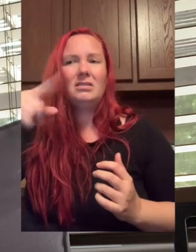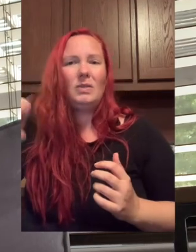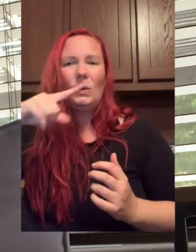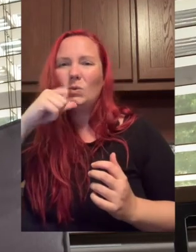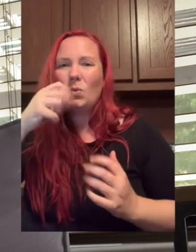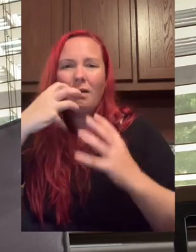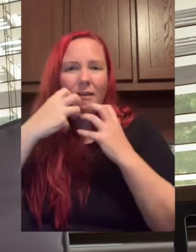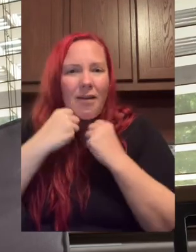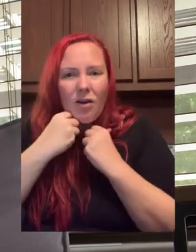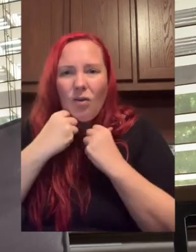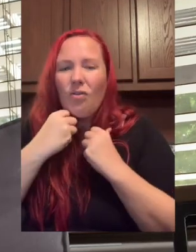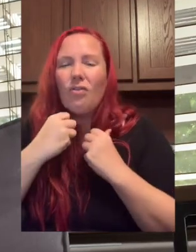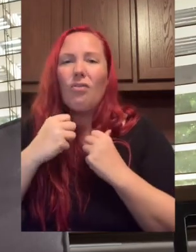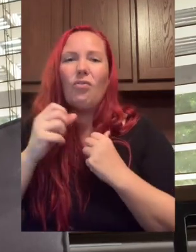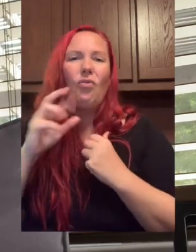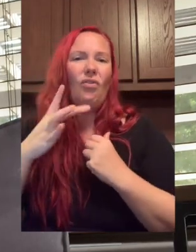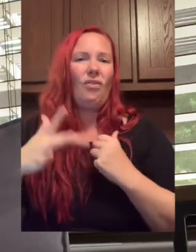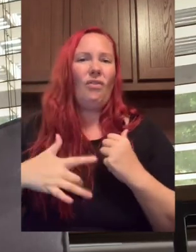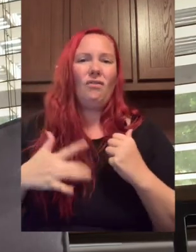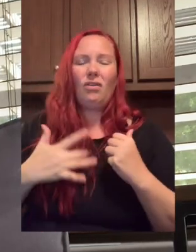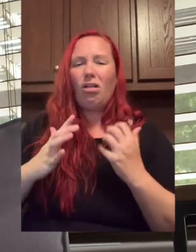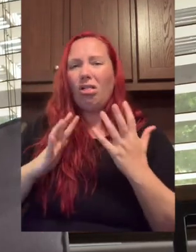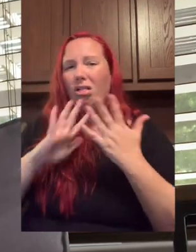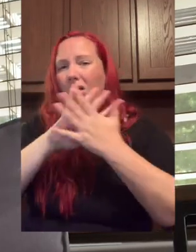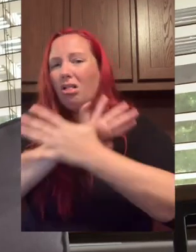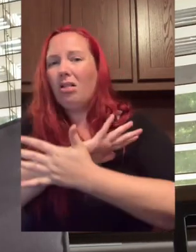What definitely does not feel safe is being